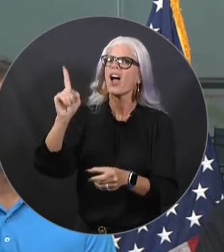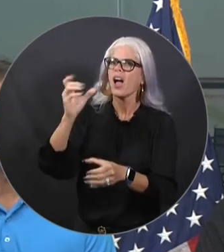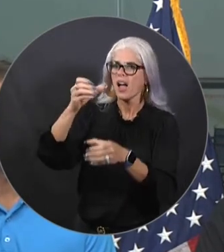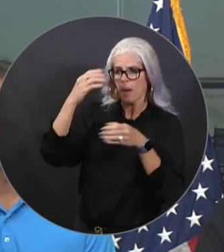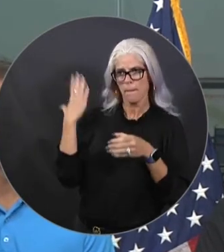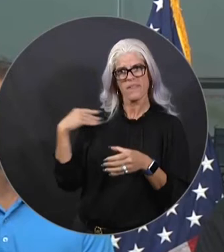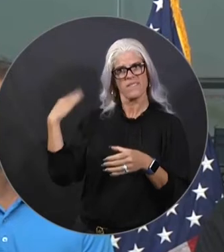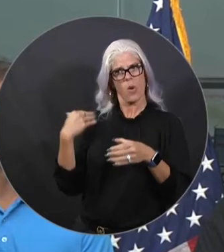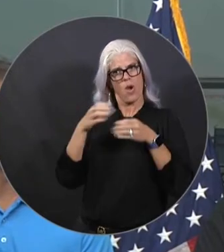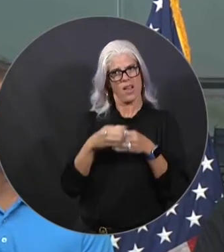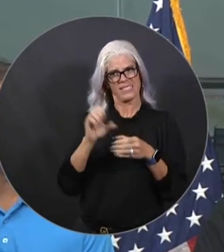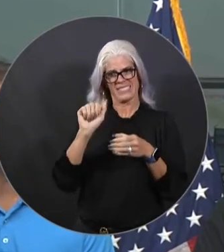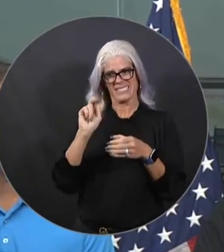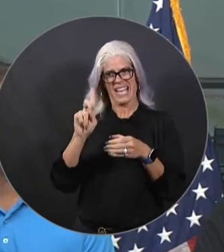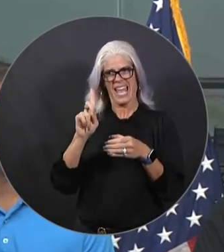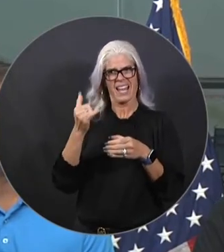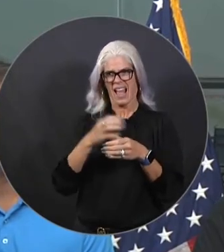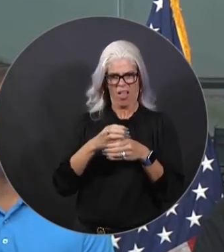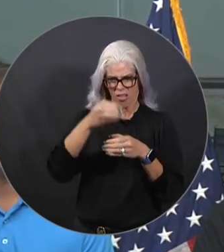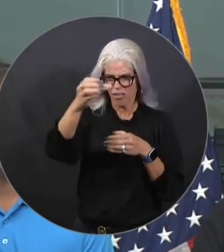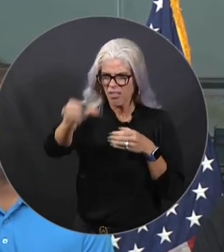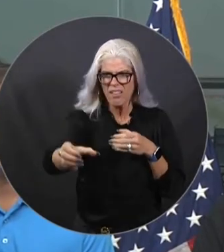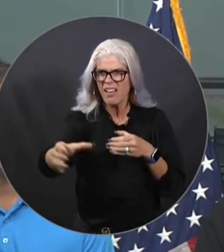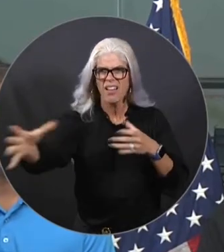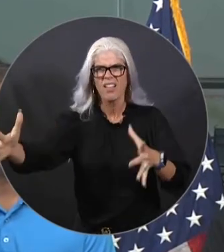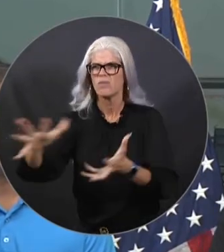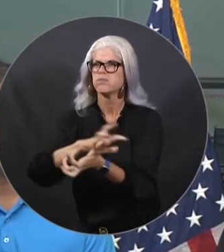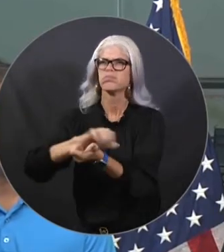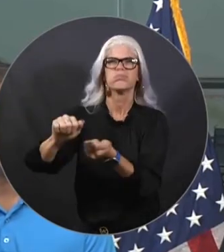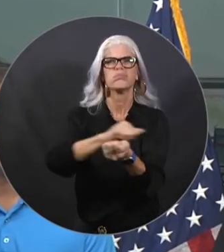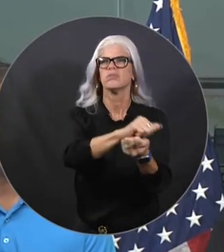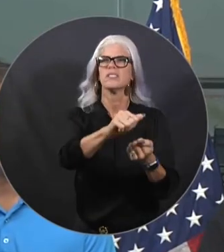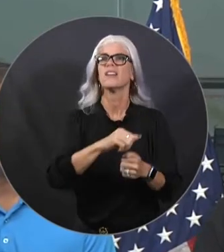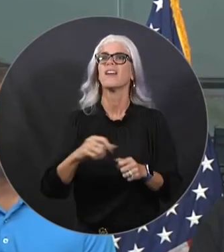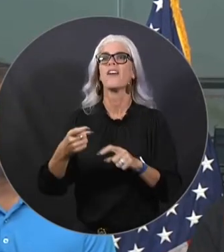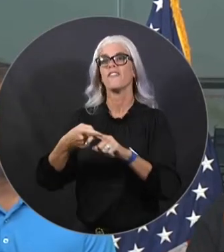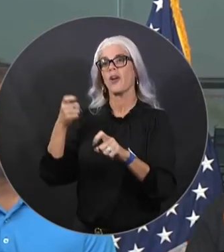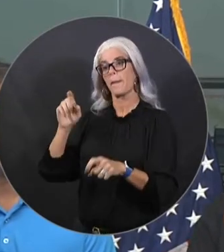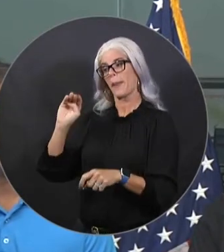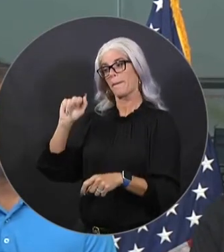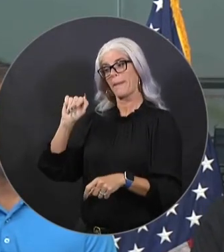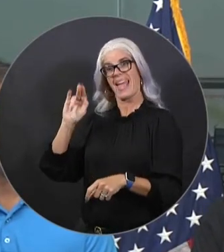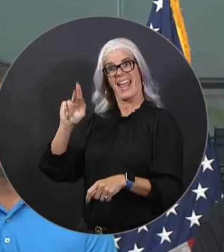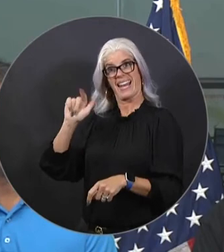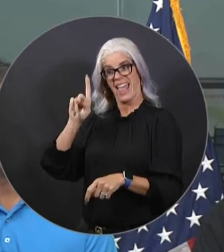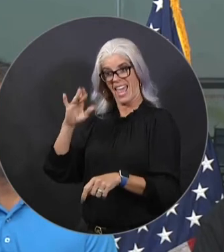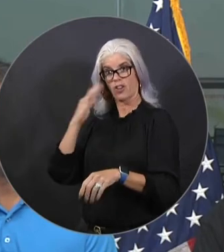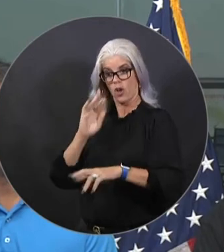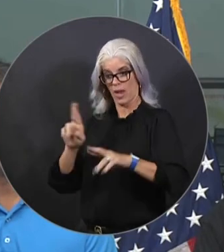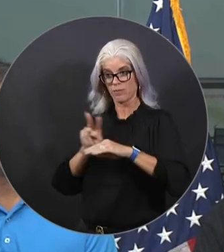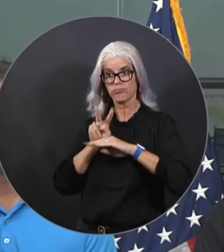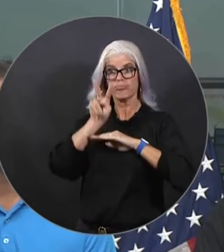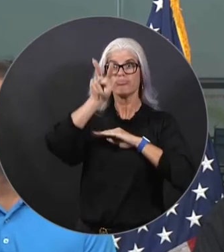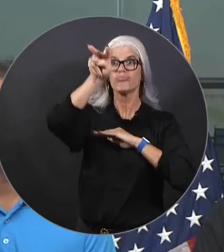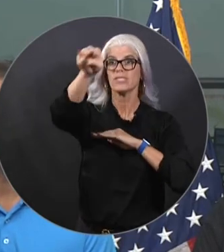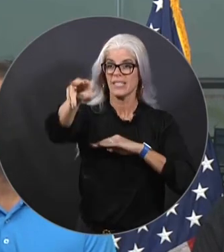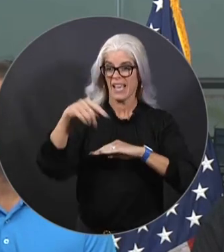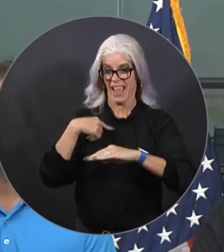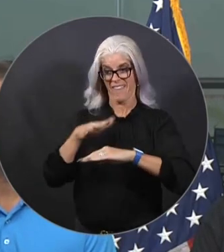totally wiped away, or from the mainland, you know, there was breaks there. So that's going to require